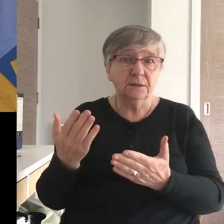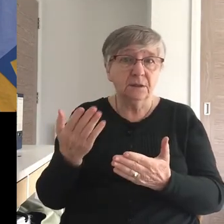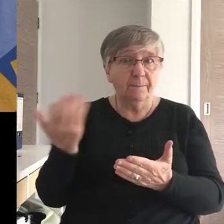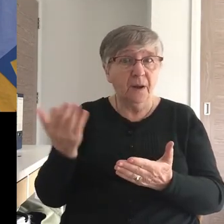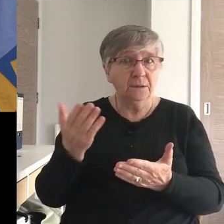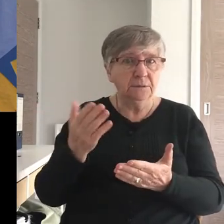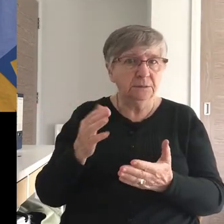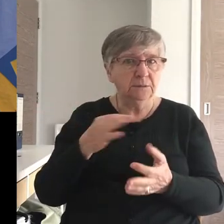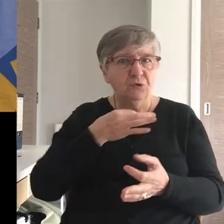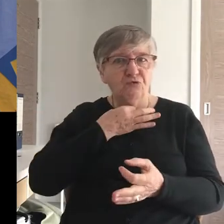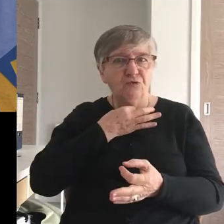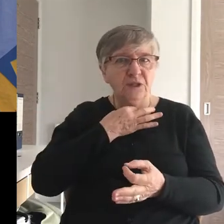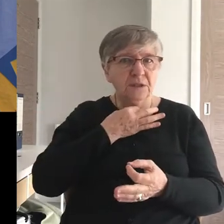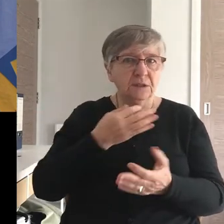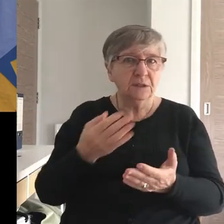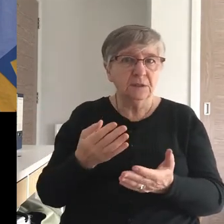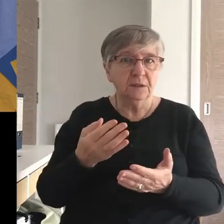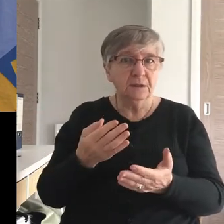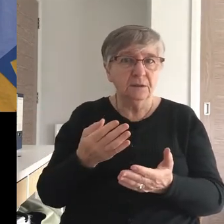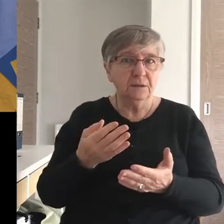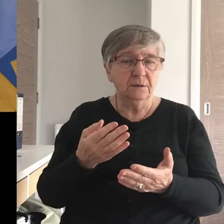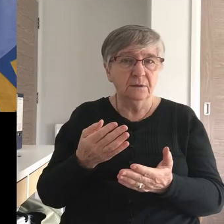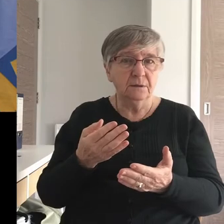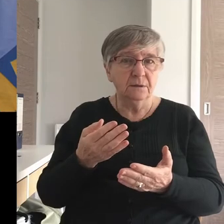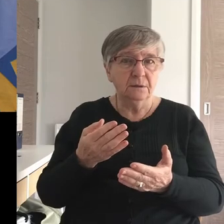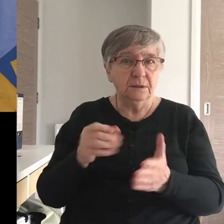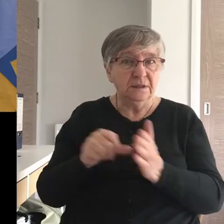gamble. The stakes were high.